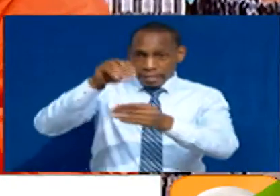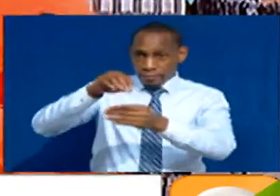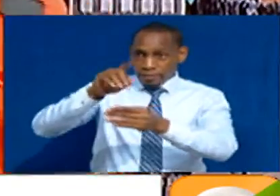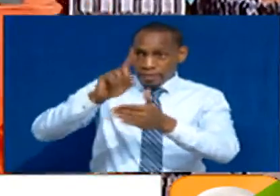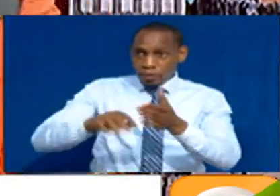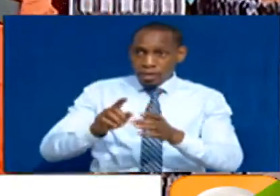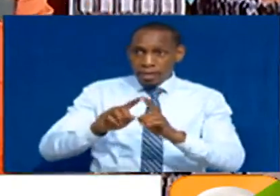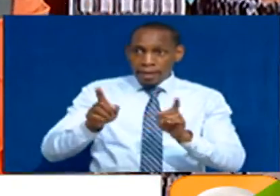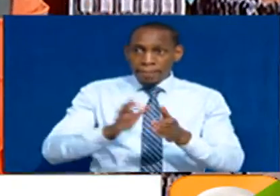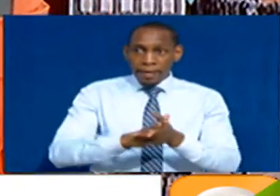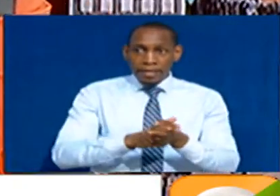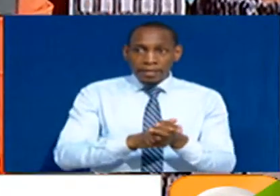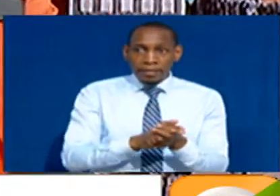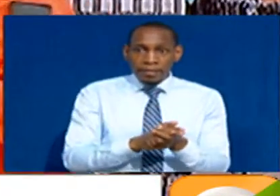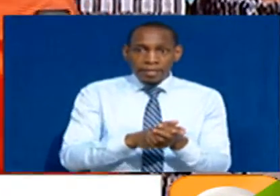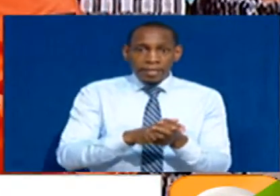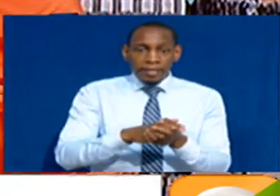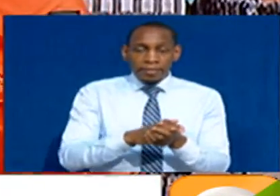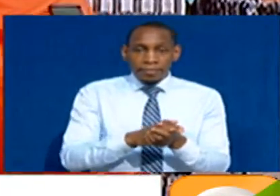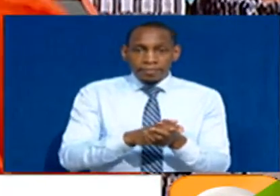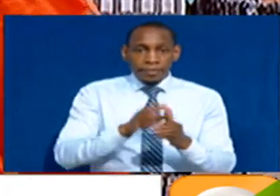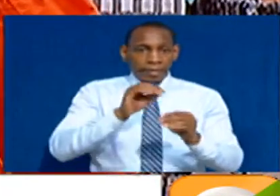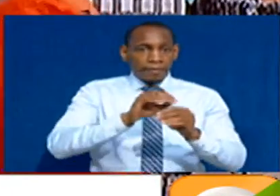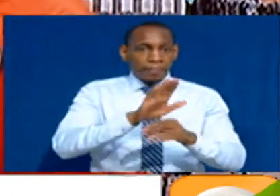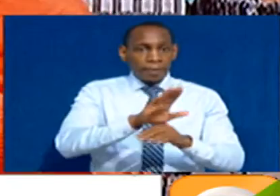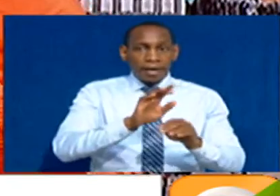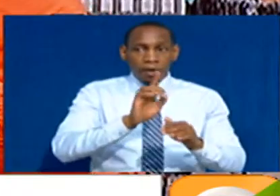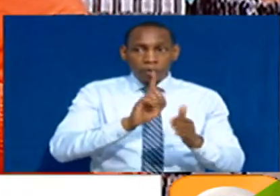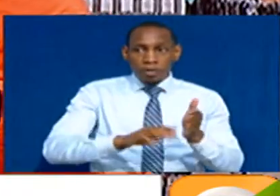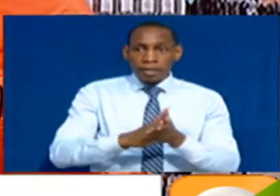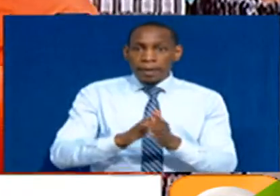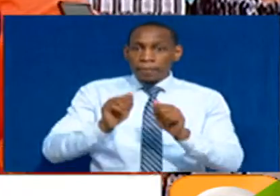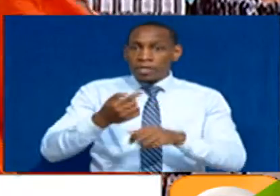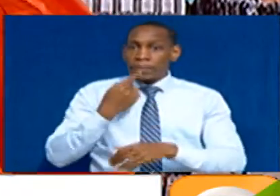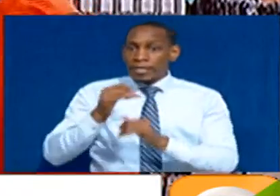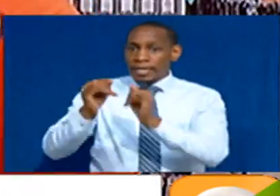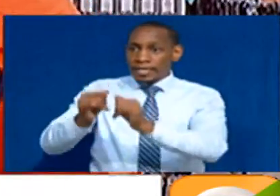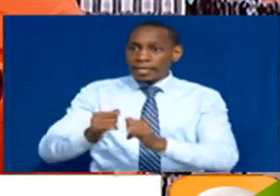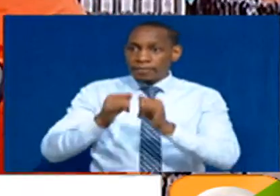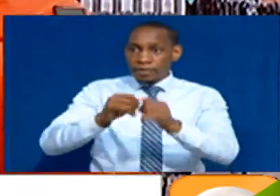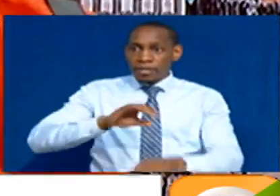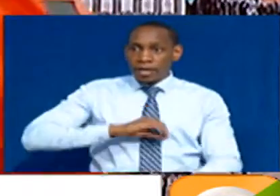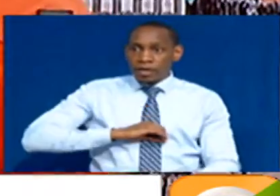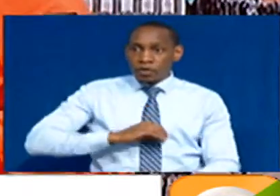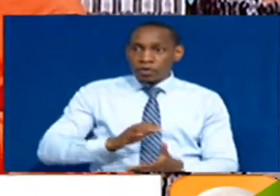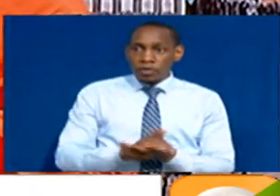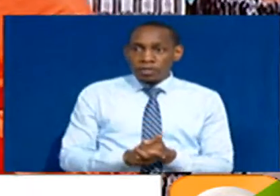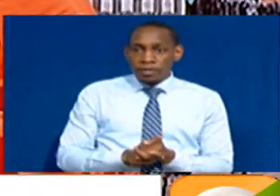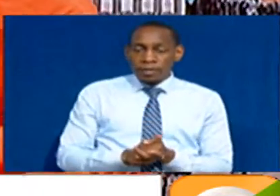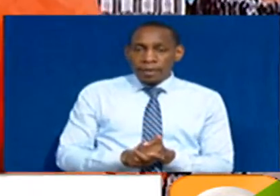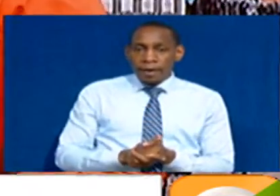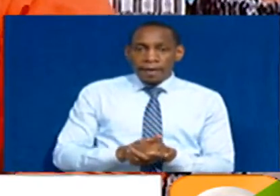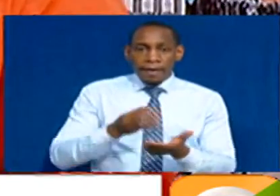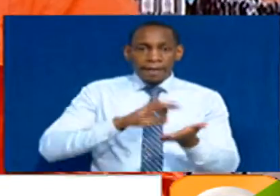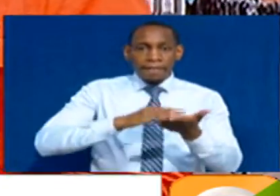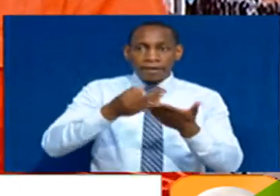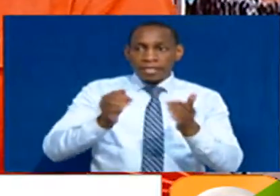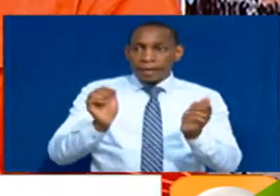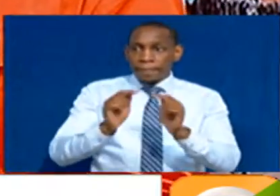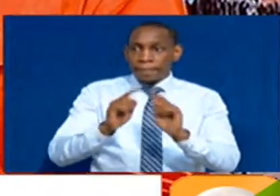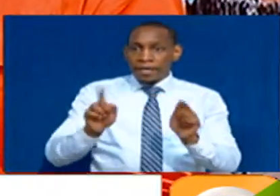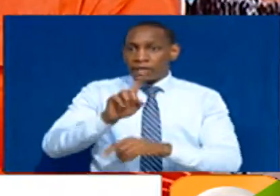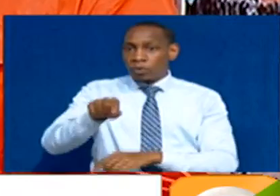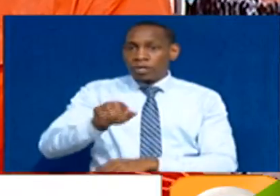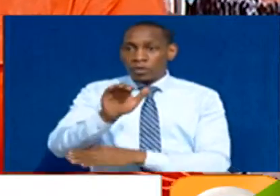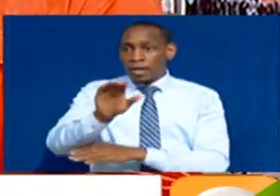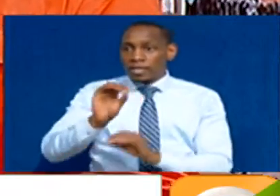in, but not where they're investing in. I can tell you there are individuals in this country who owns bonds, mutual funds, but they never ask